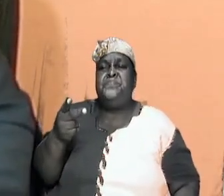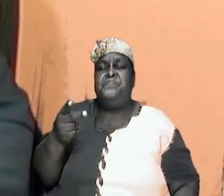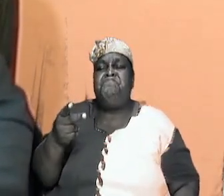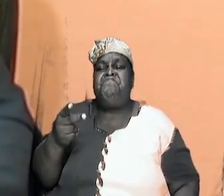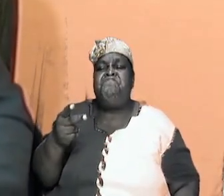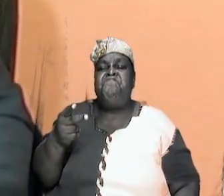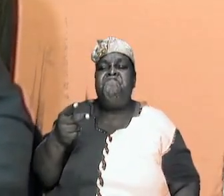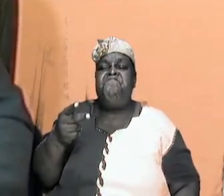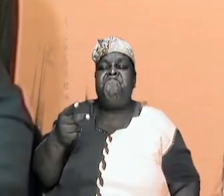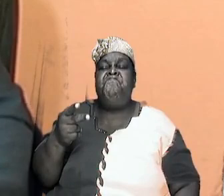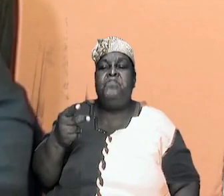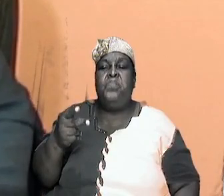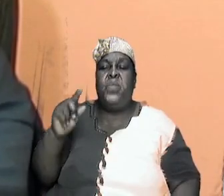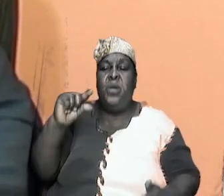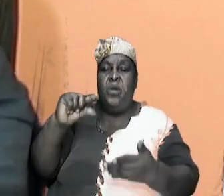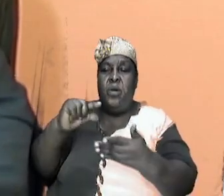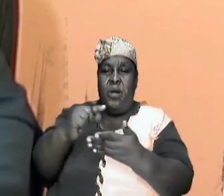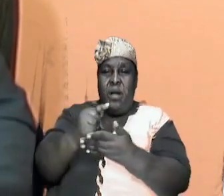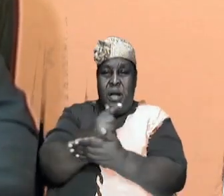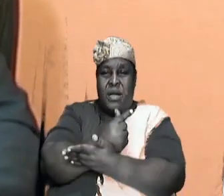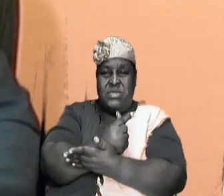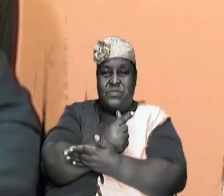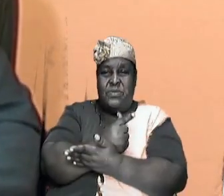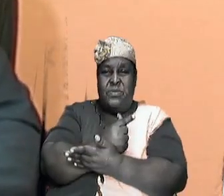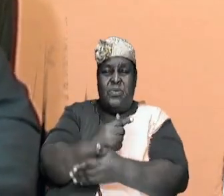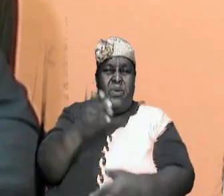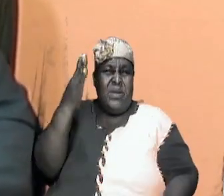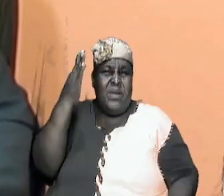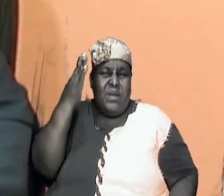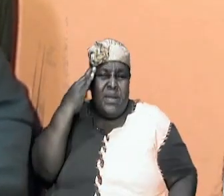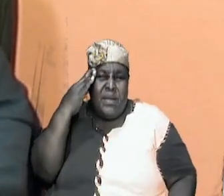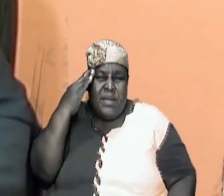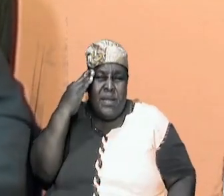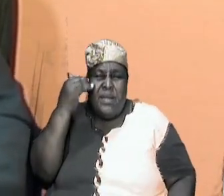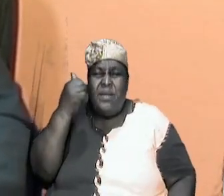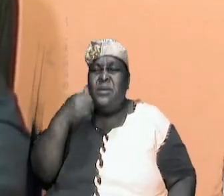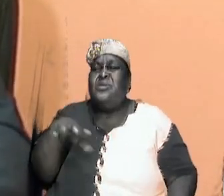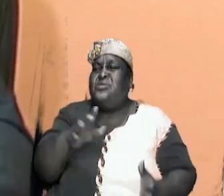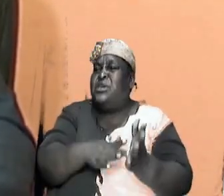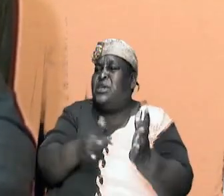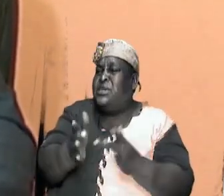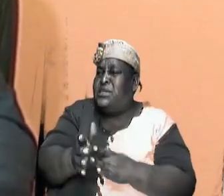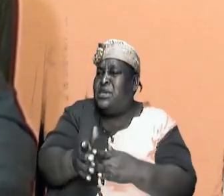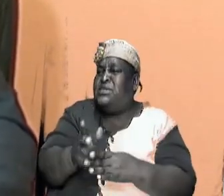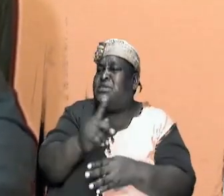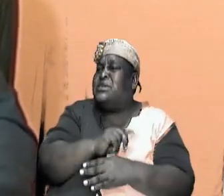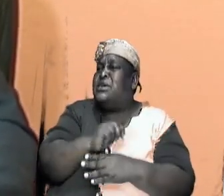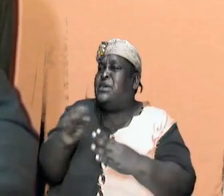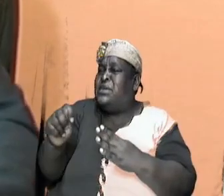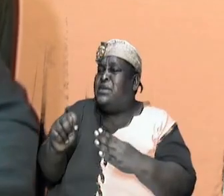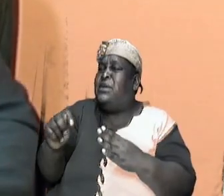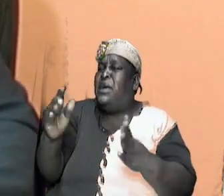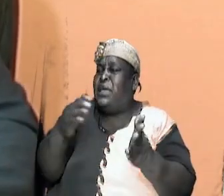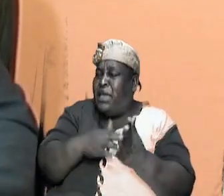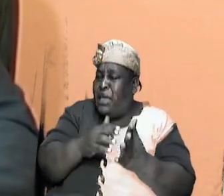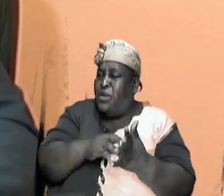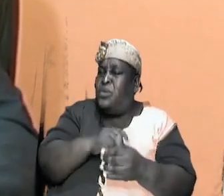at the gospel, we recognize that he repeated. When he went